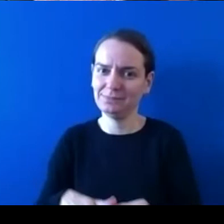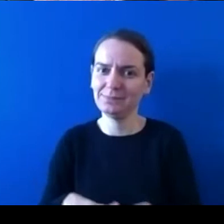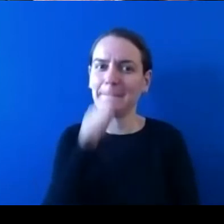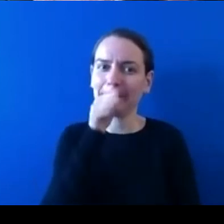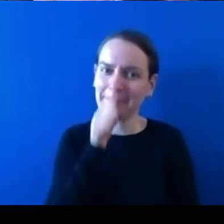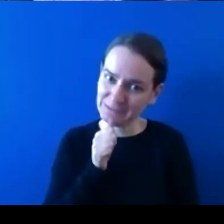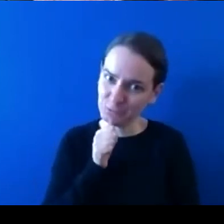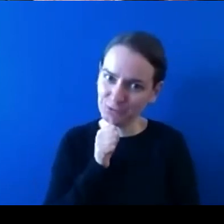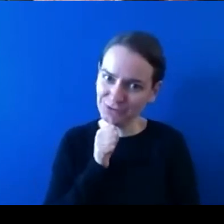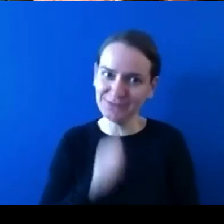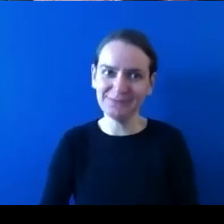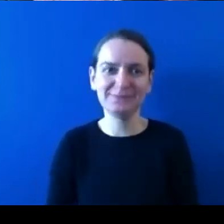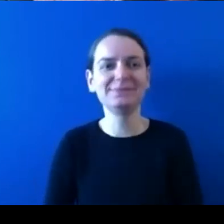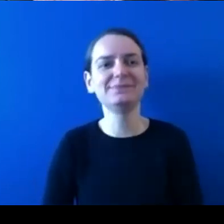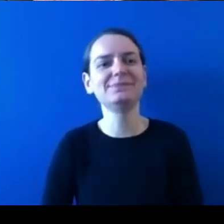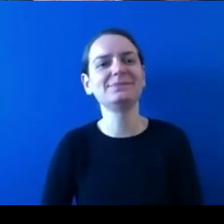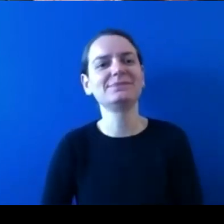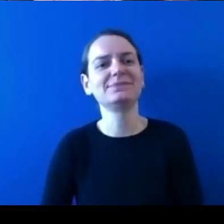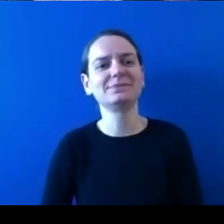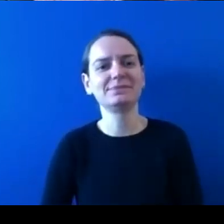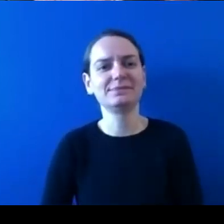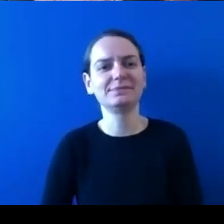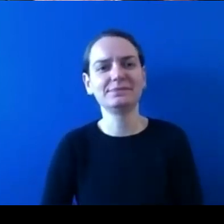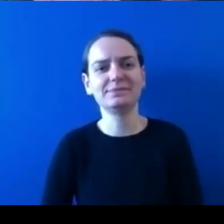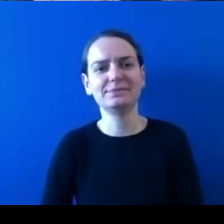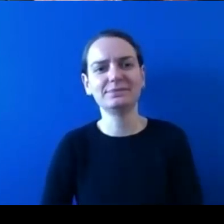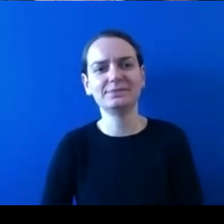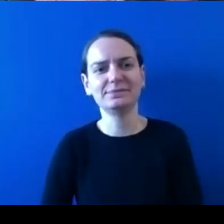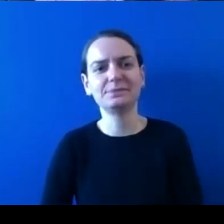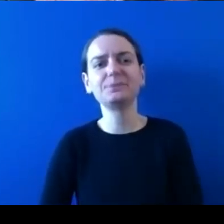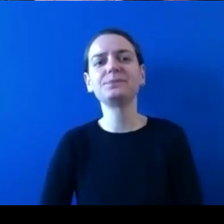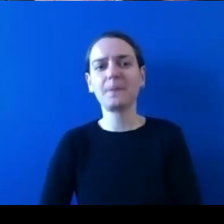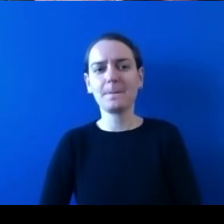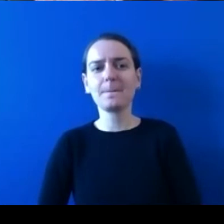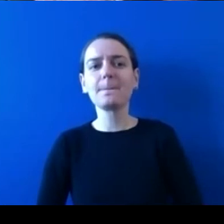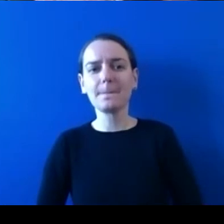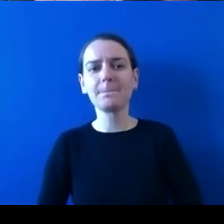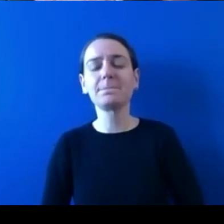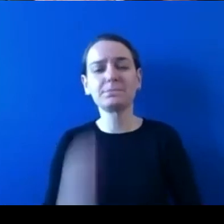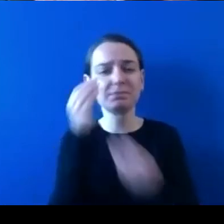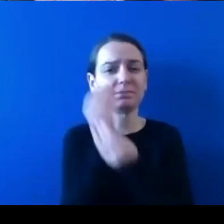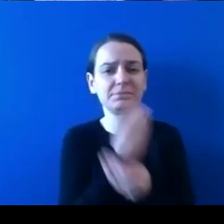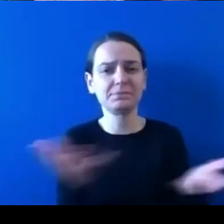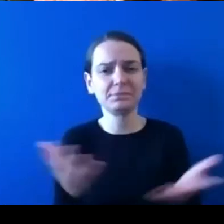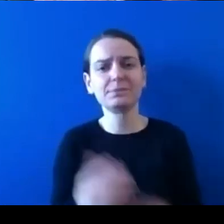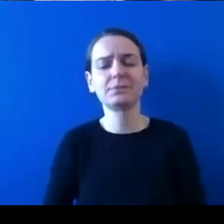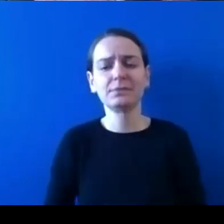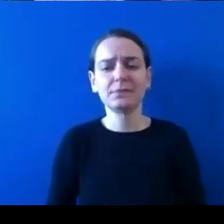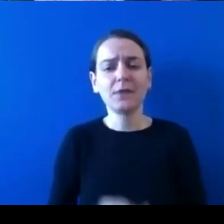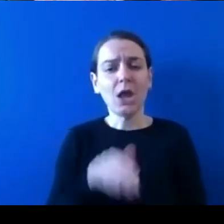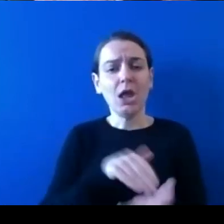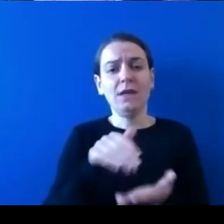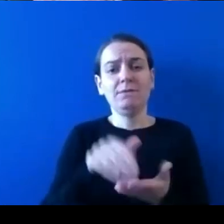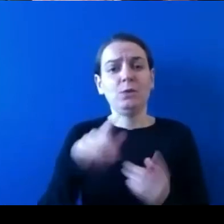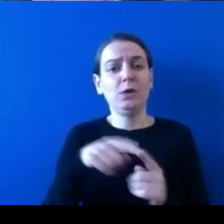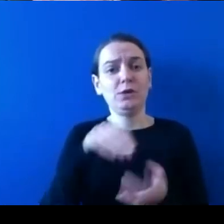The school did this. I did not do this. Early action allows students to apply to as many colleges as they want or can